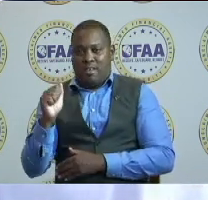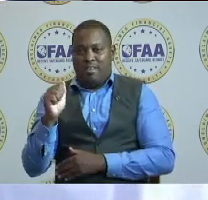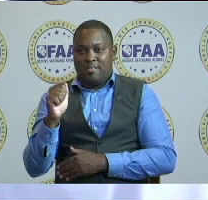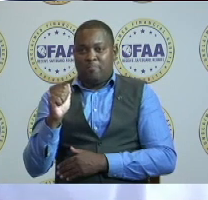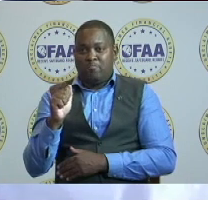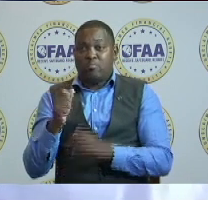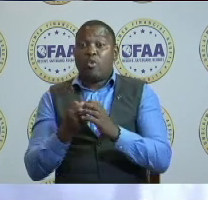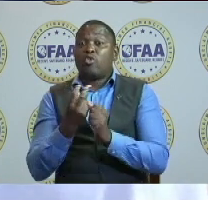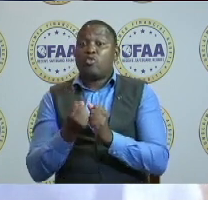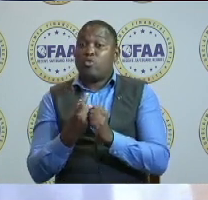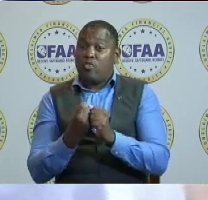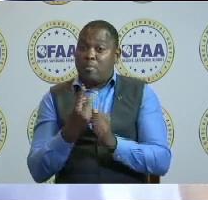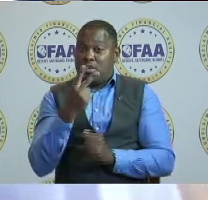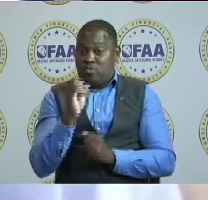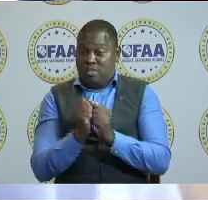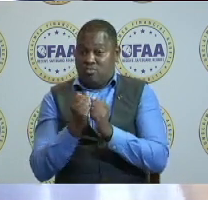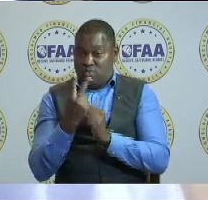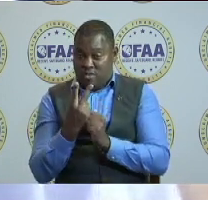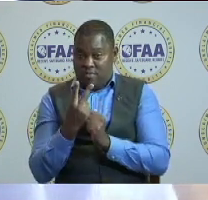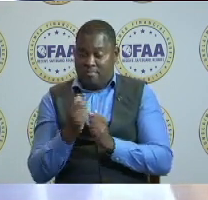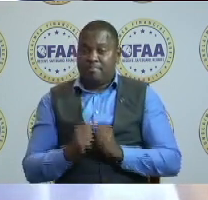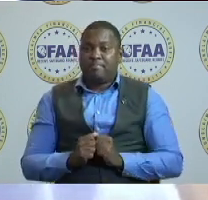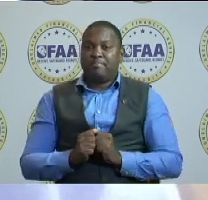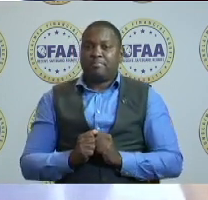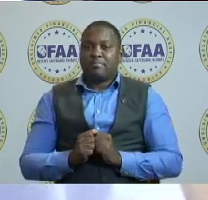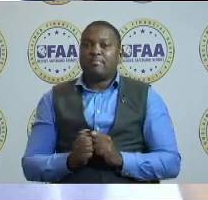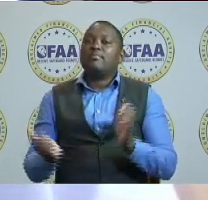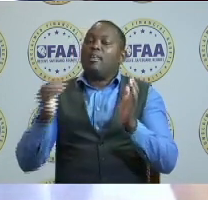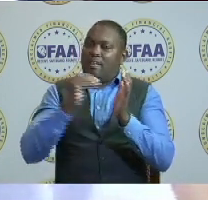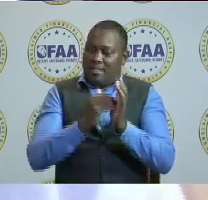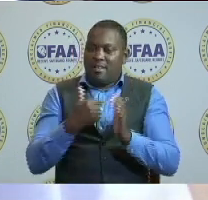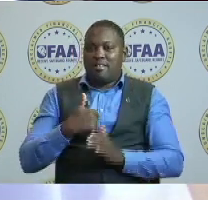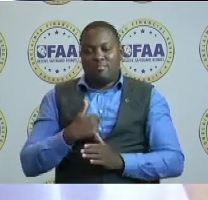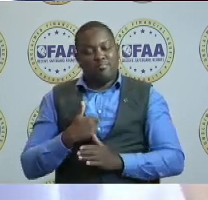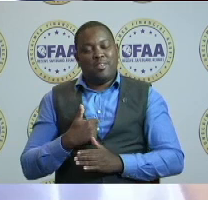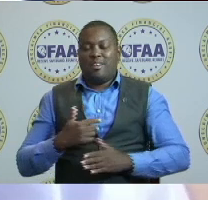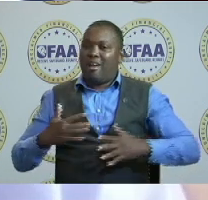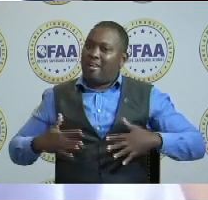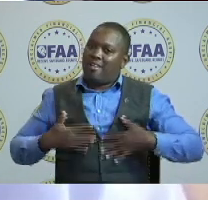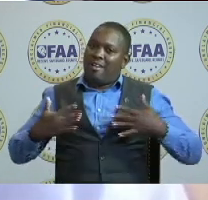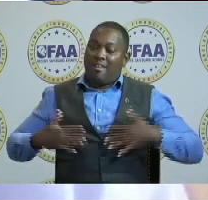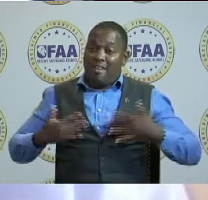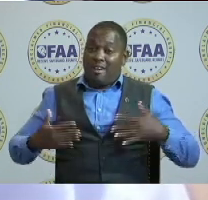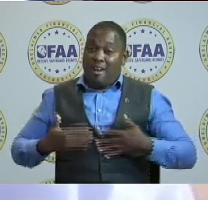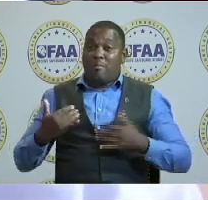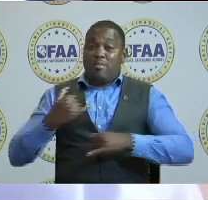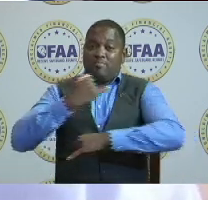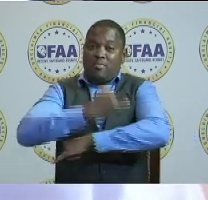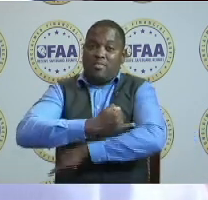16th of November 2012. And so, again, I'm also proud that the institution